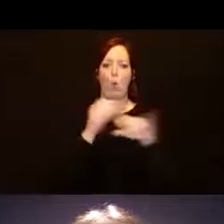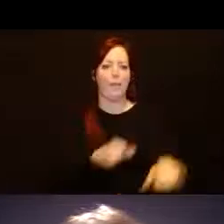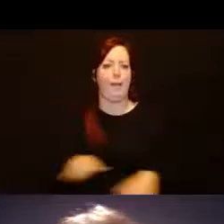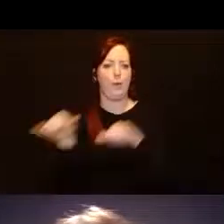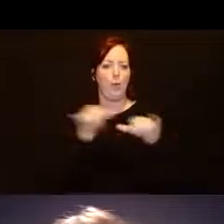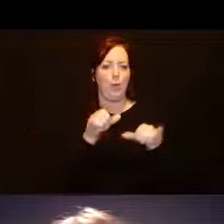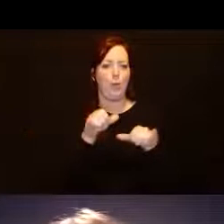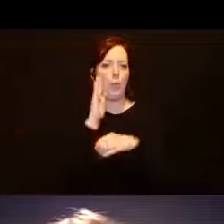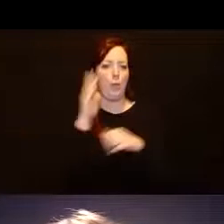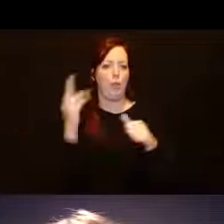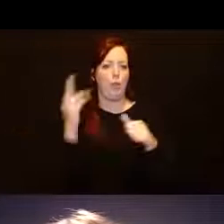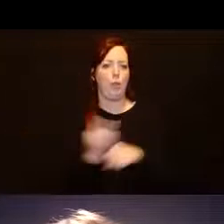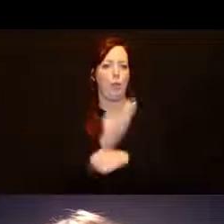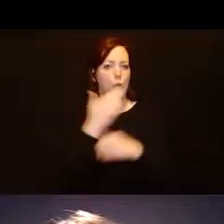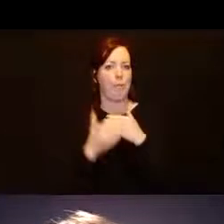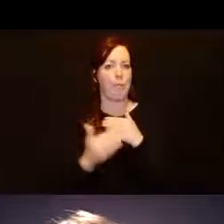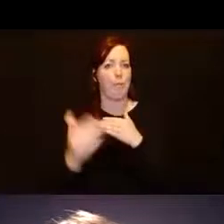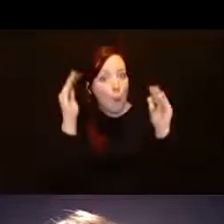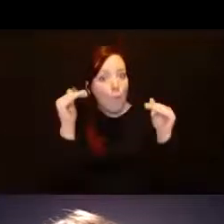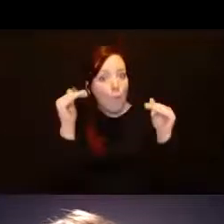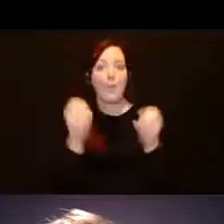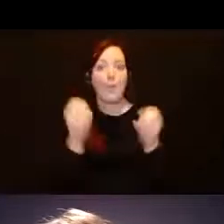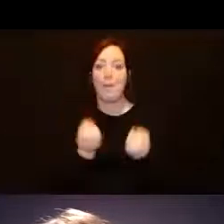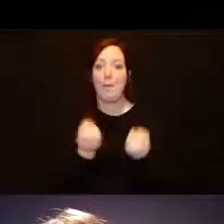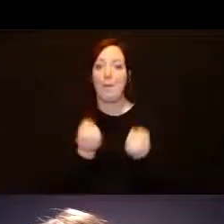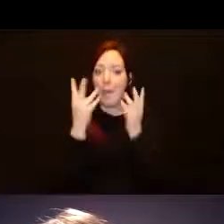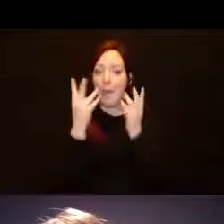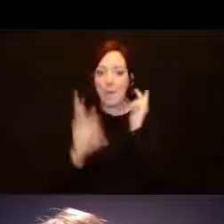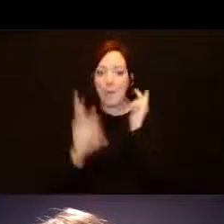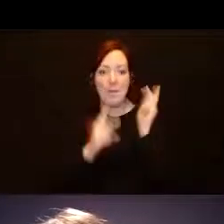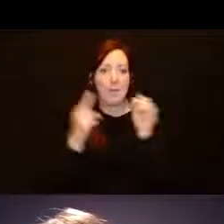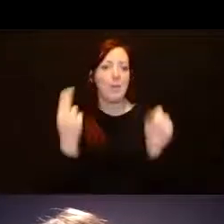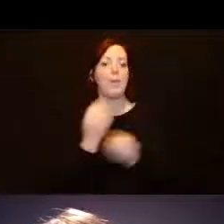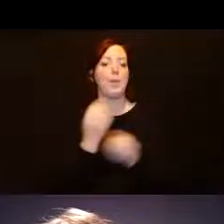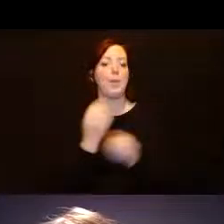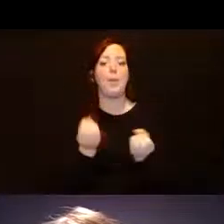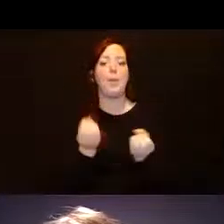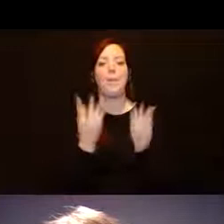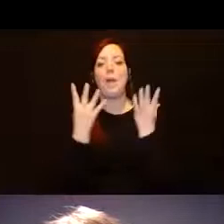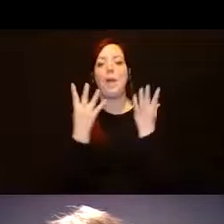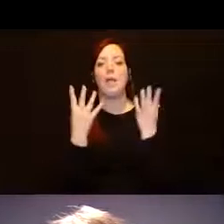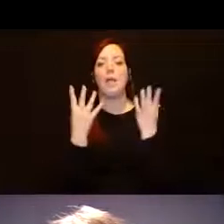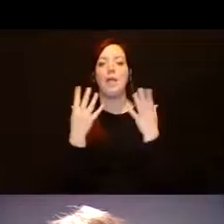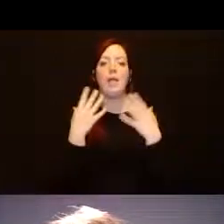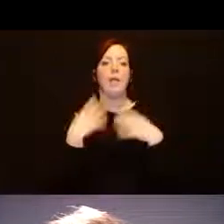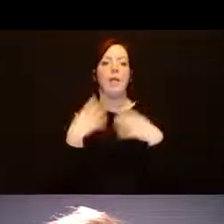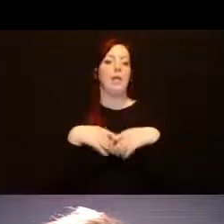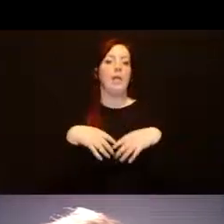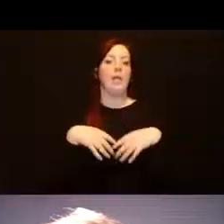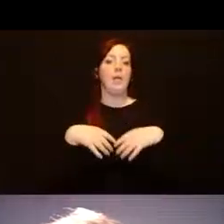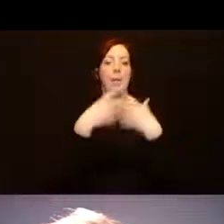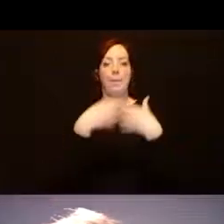mean, hopefully used by many manufacturers to actually implement the safe